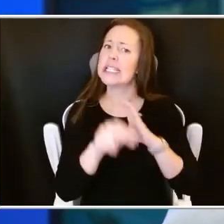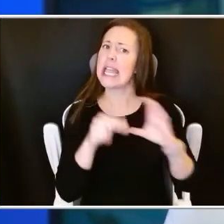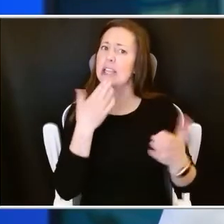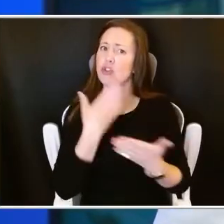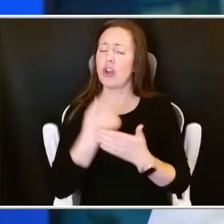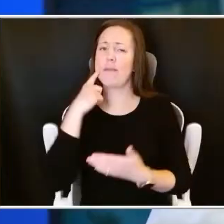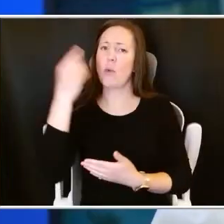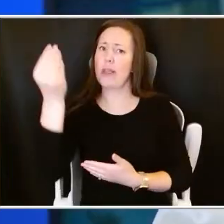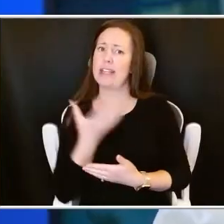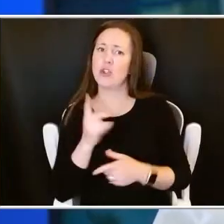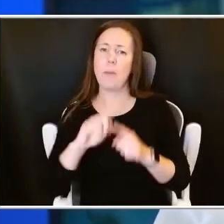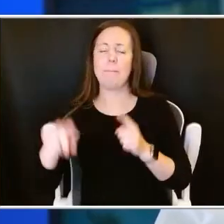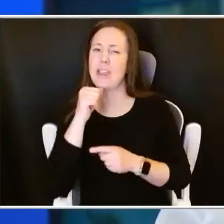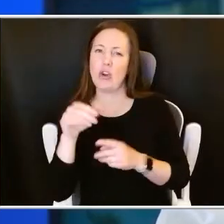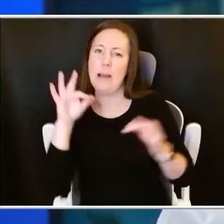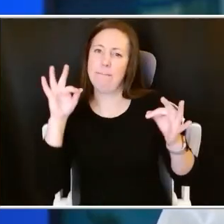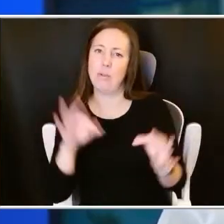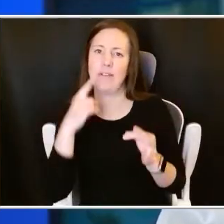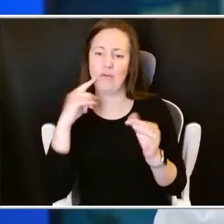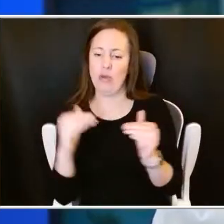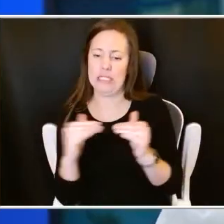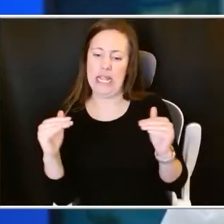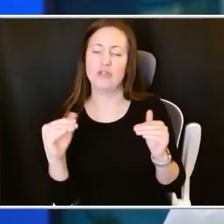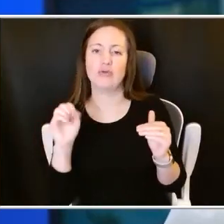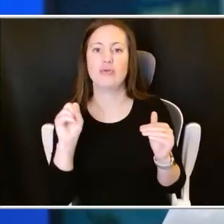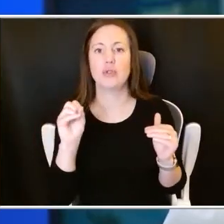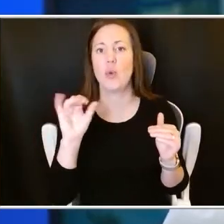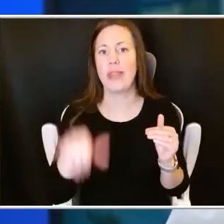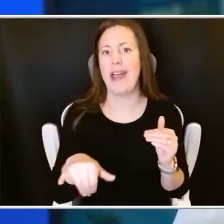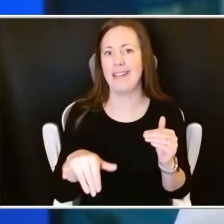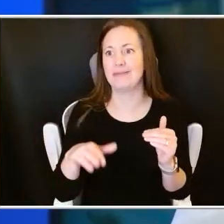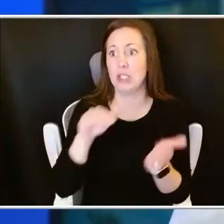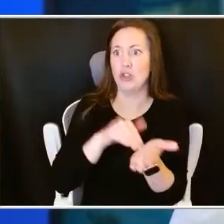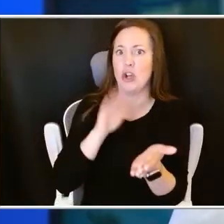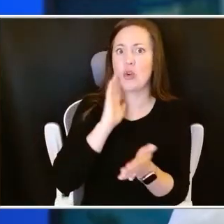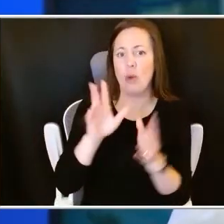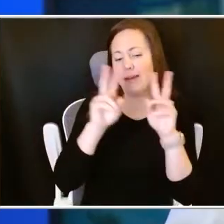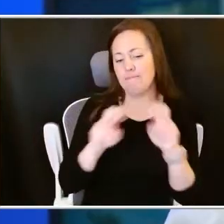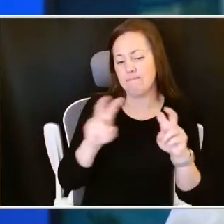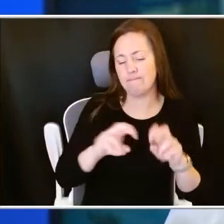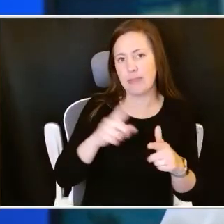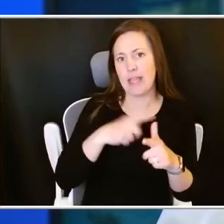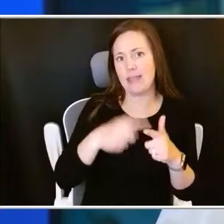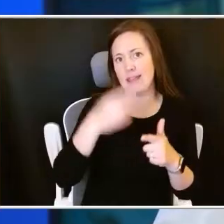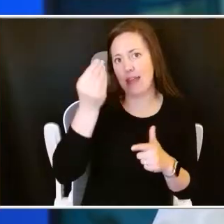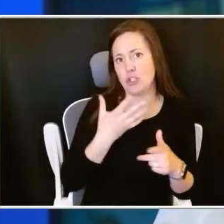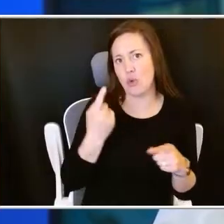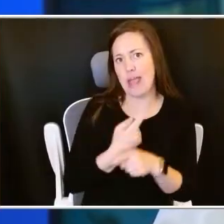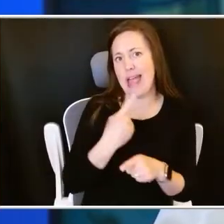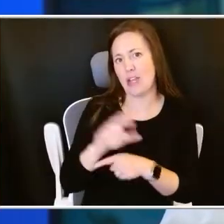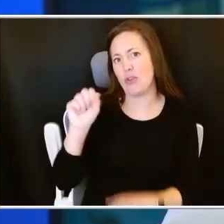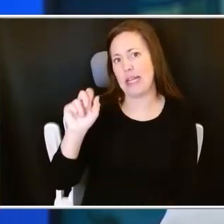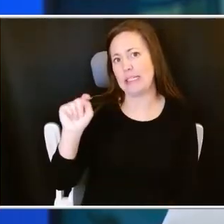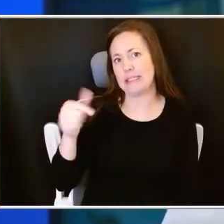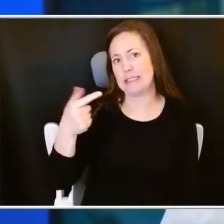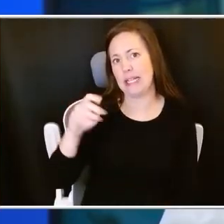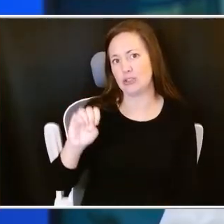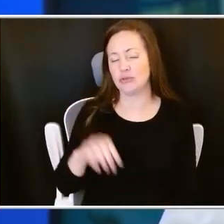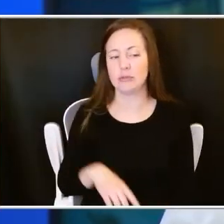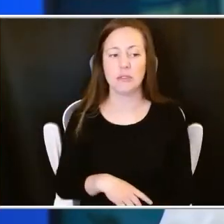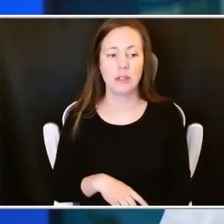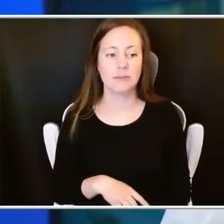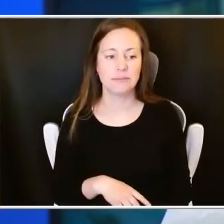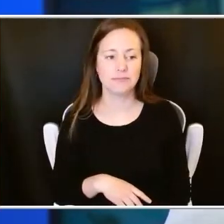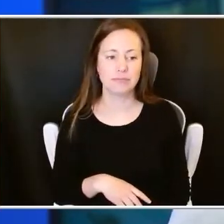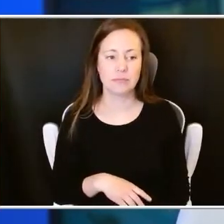so really the pathologist gives us the accurate stage. And so once we get the tumor out, we can get that accurate stage. But that does mean that the